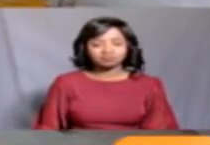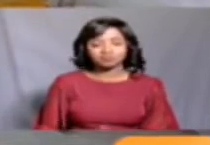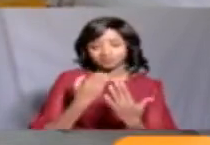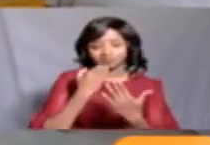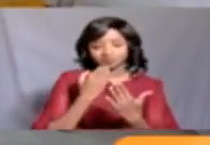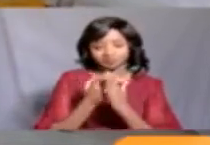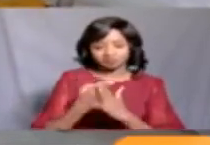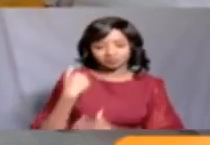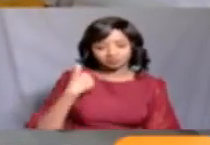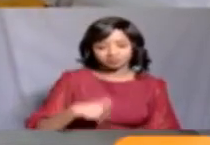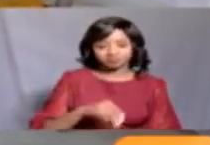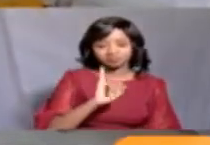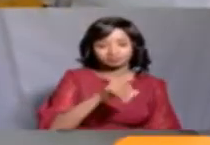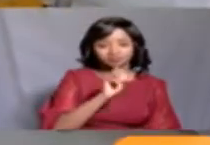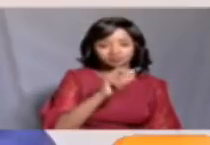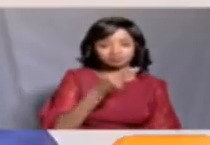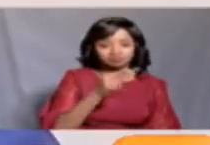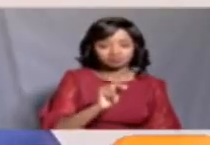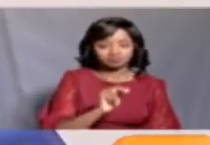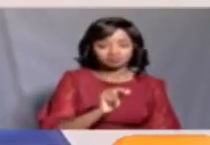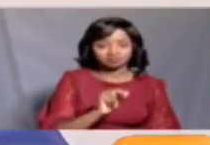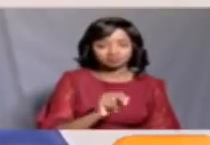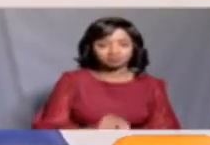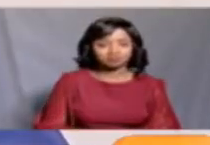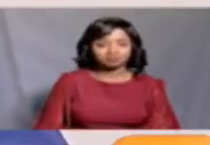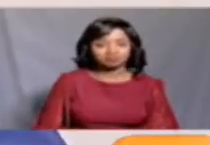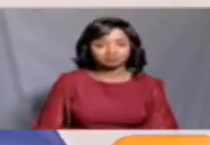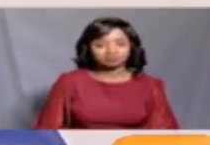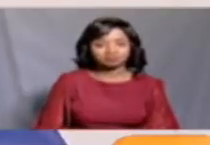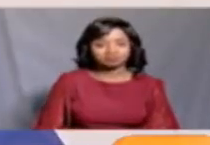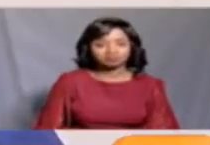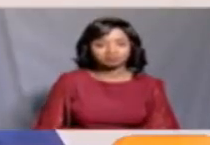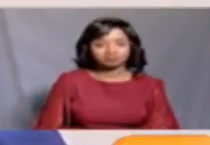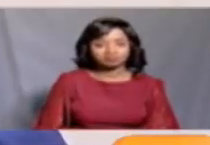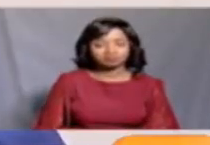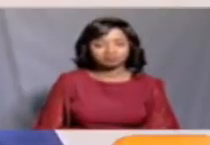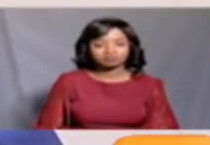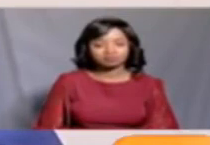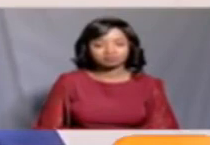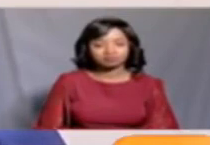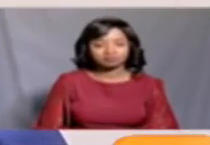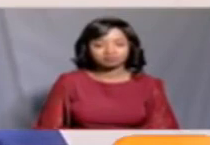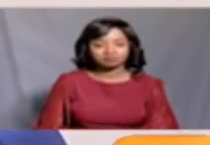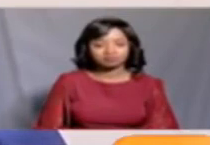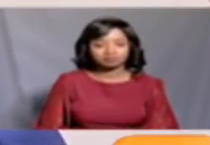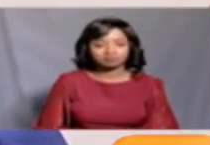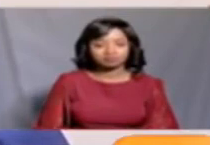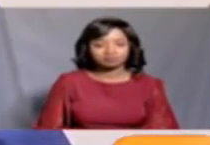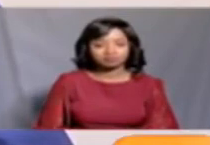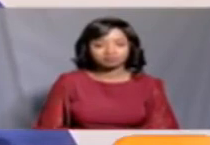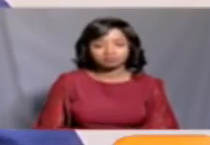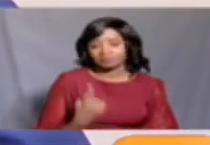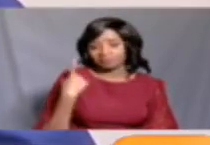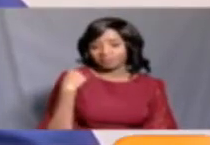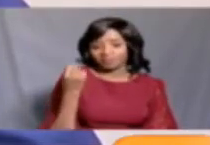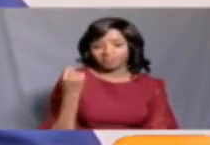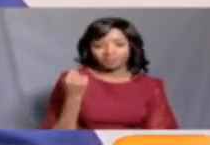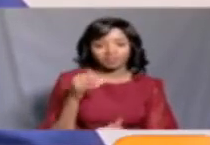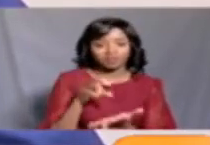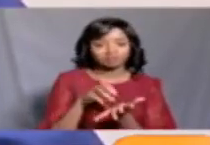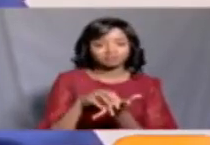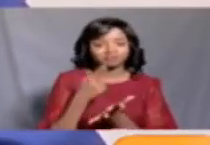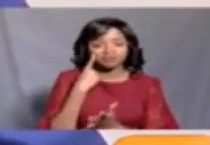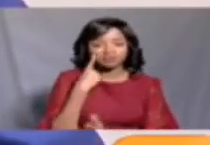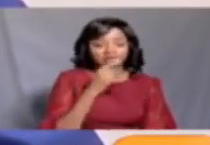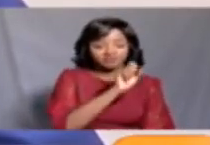John Dago. I'm a student at the University of Nairobi. Personally, from the recent cases, you'll find that